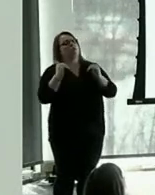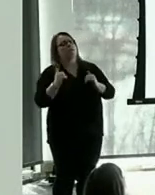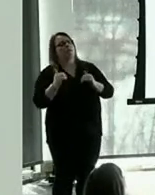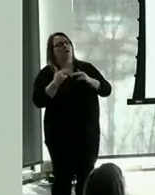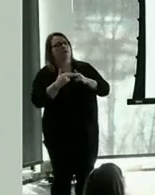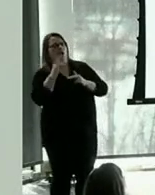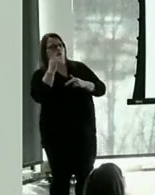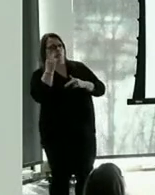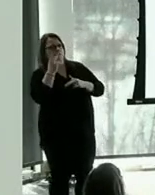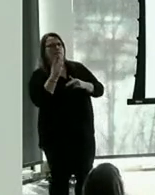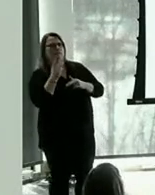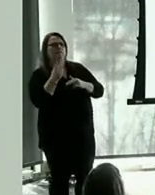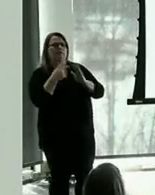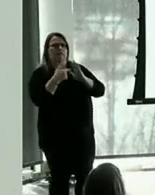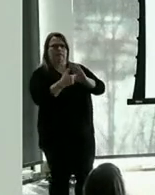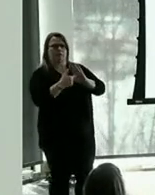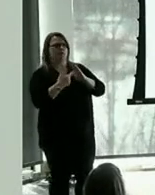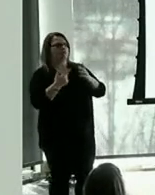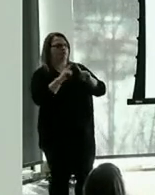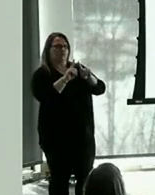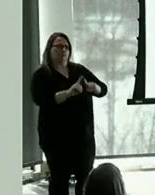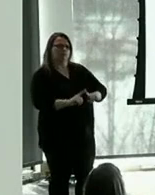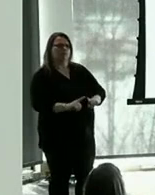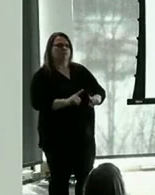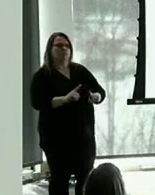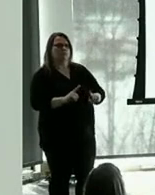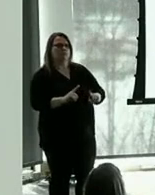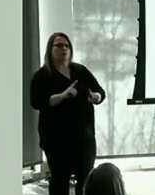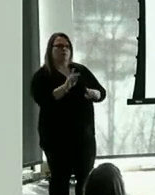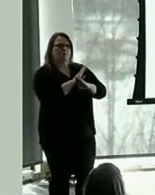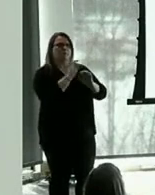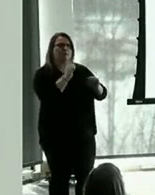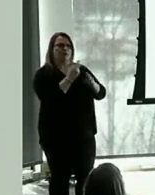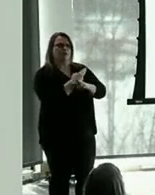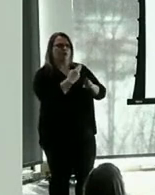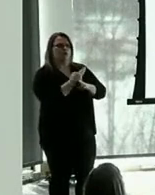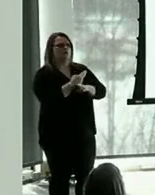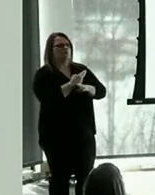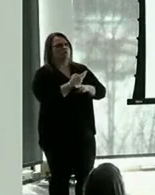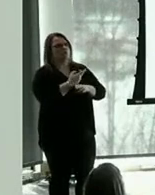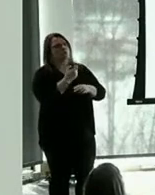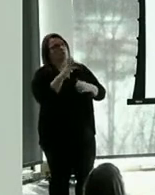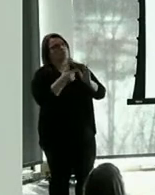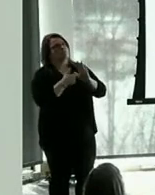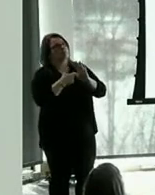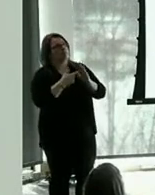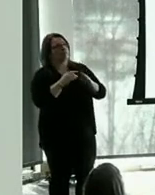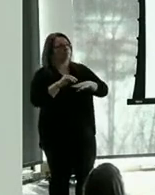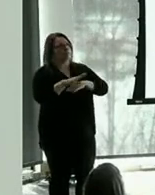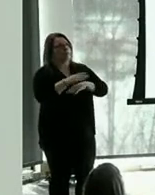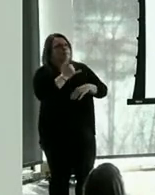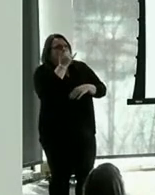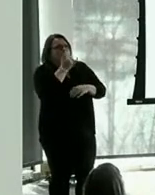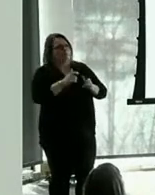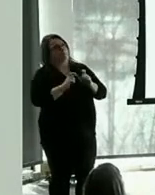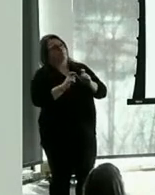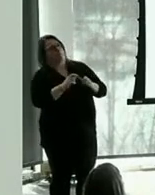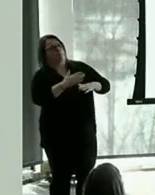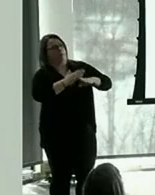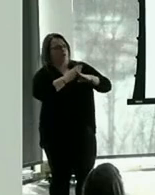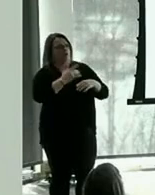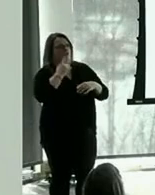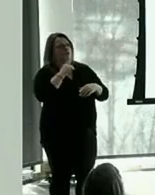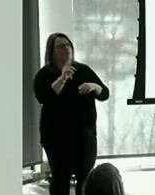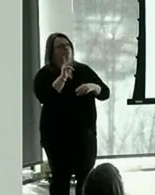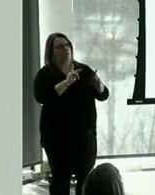common examples that employers can sometimes do to inadvertently create barriers for people with disabilities within job